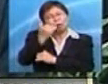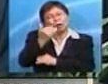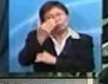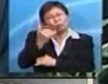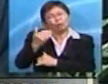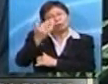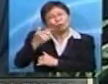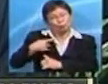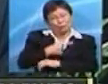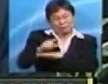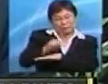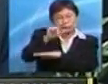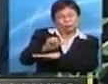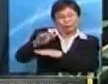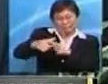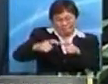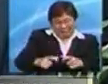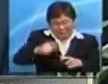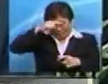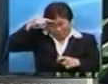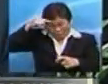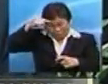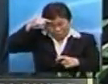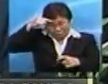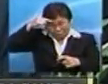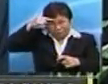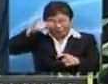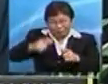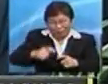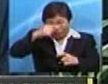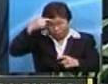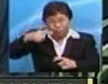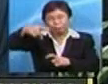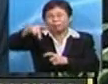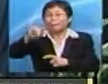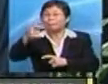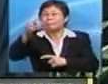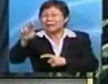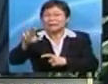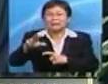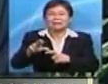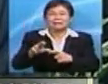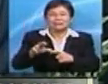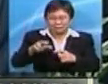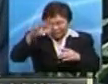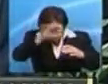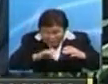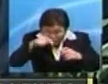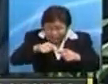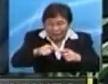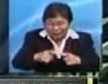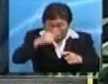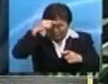using the black box pinger locator through PECOM and through the assistance from the